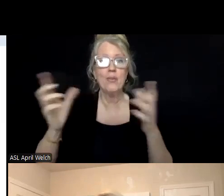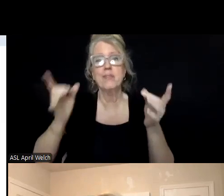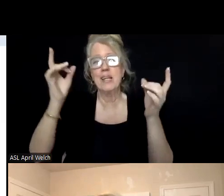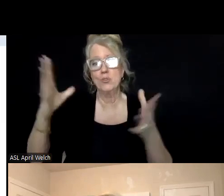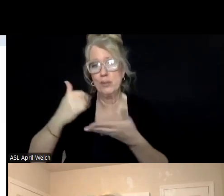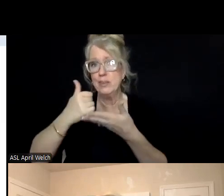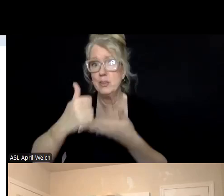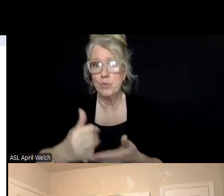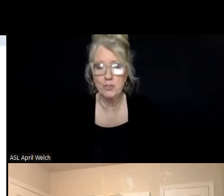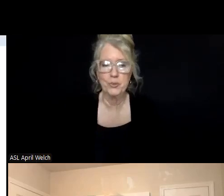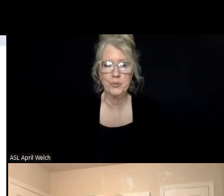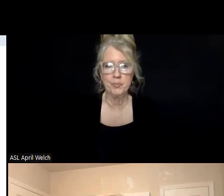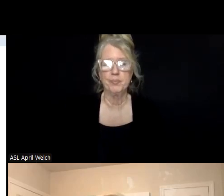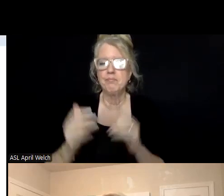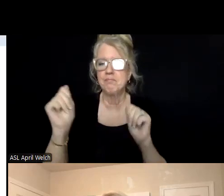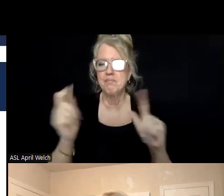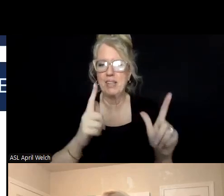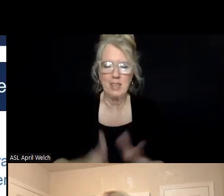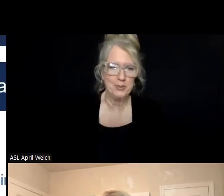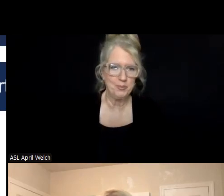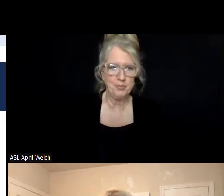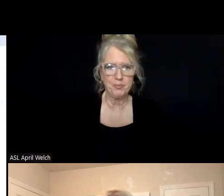intervention. Next slide, please.